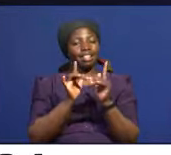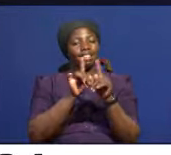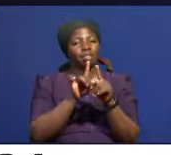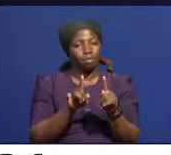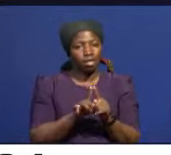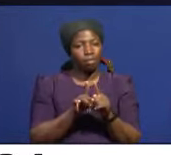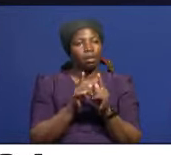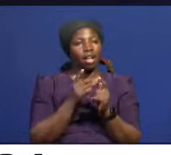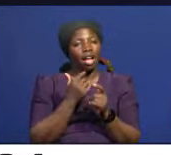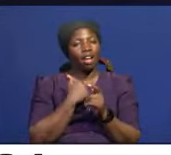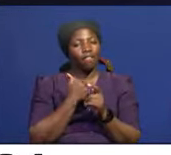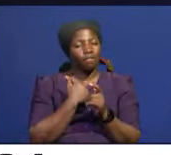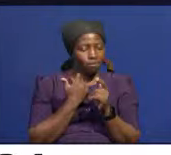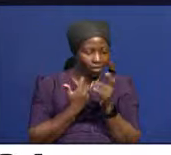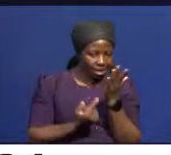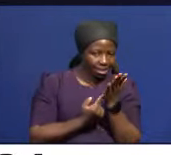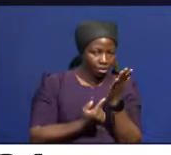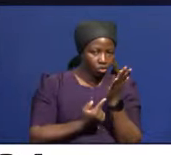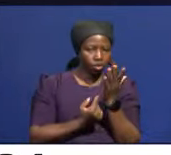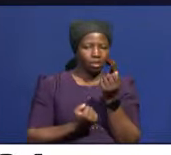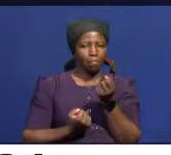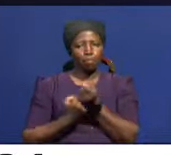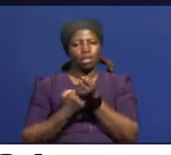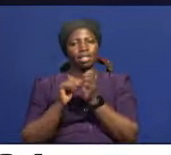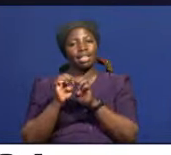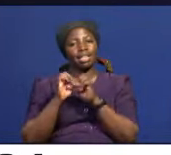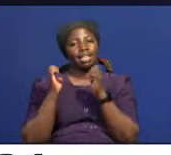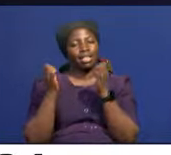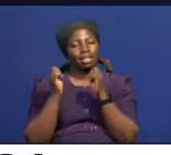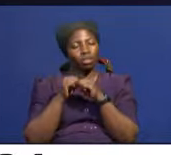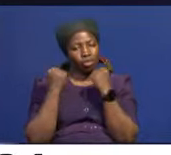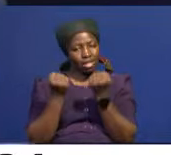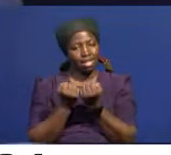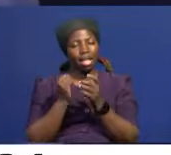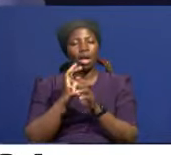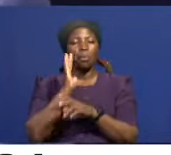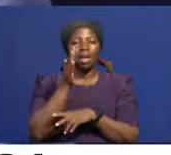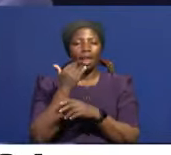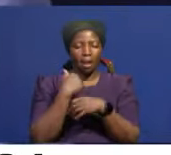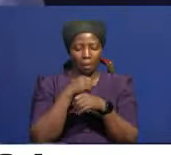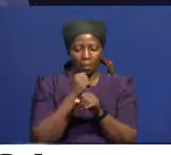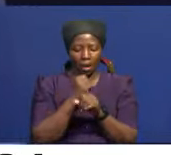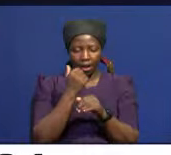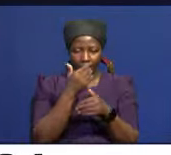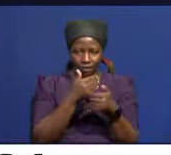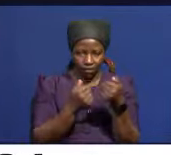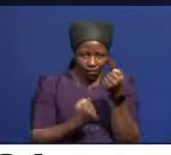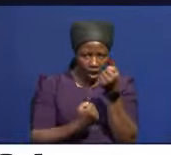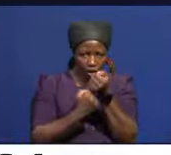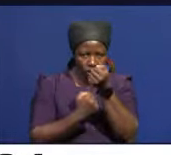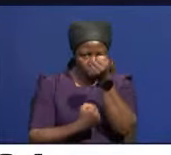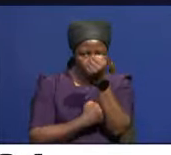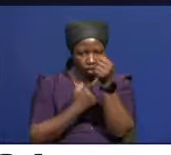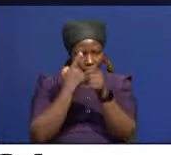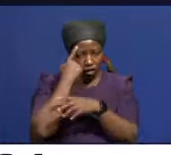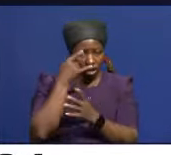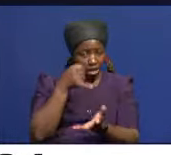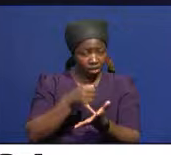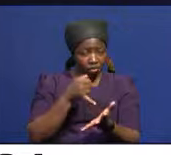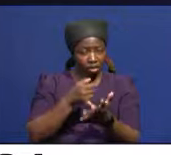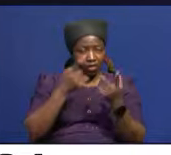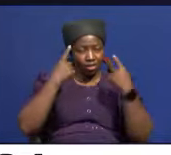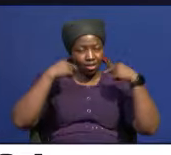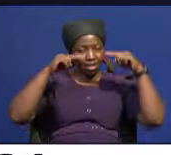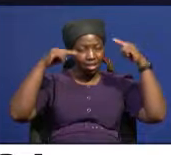foster the emergence of a digitally enabled society, we shall lay down the foundation for an inclusive,